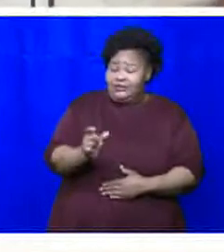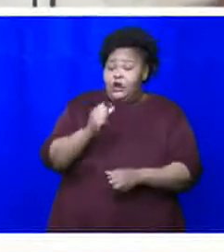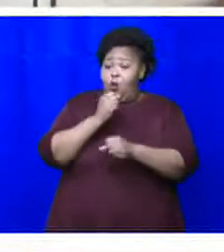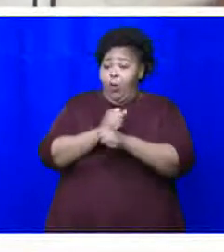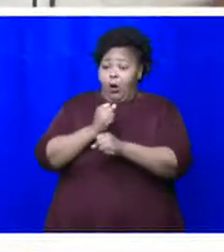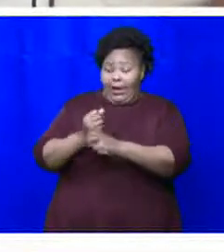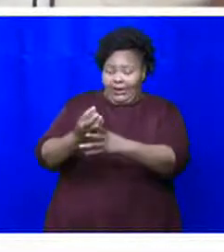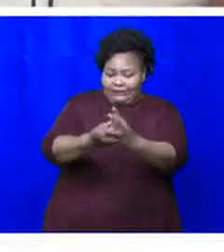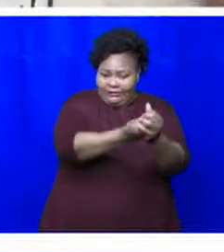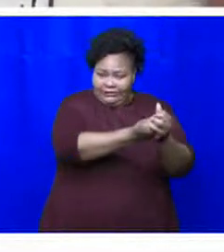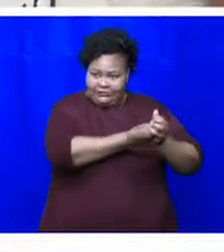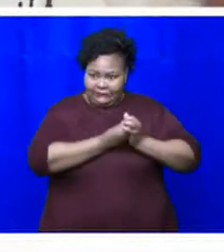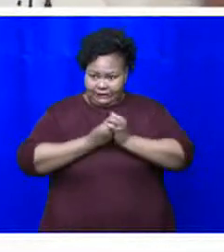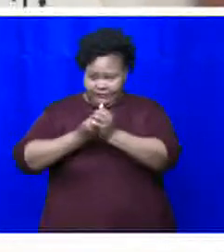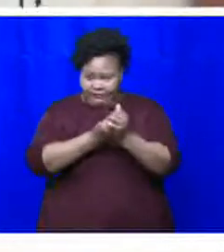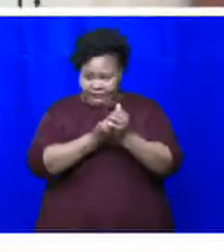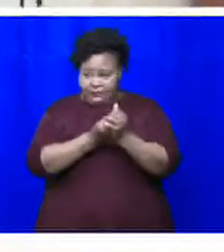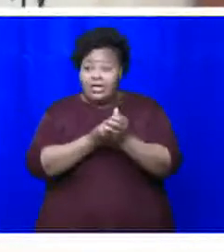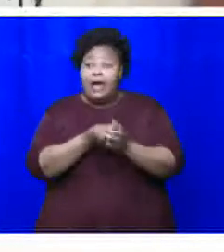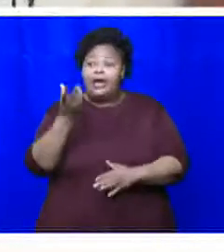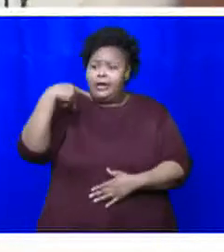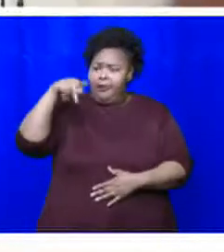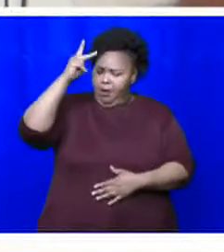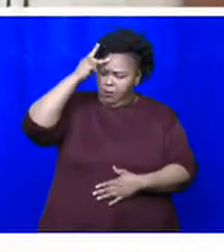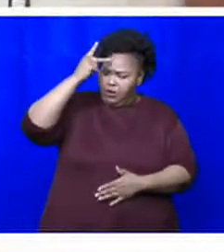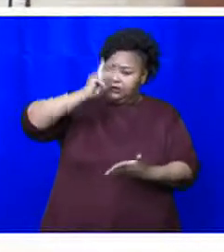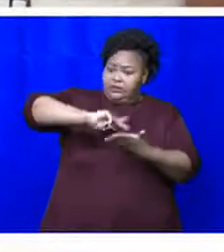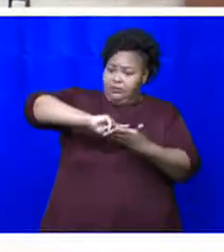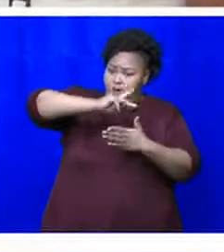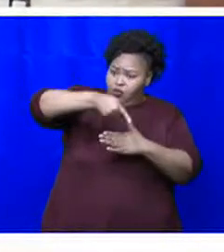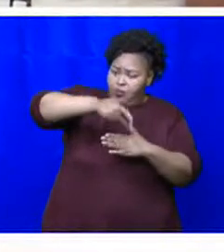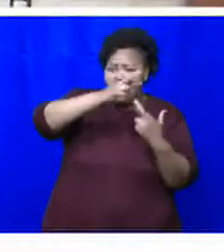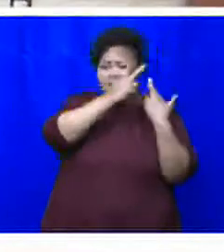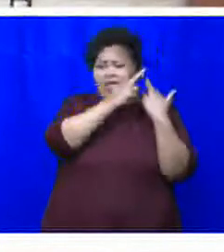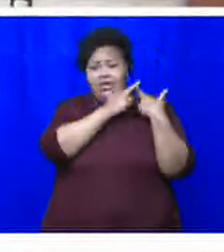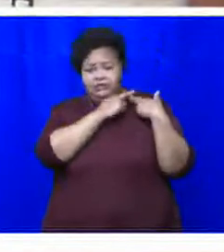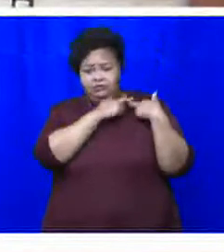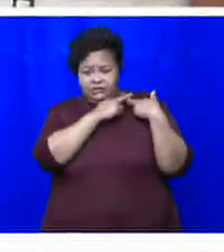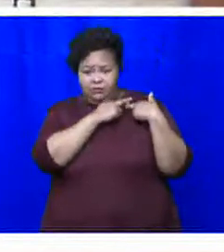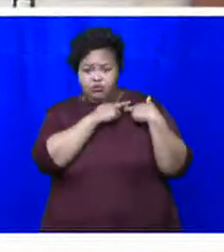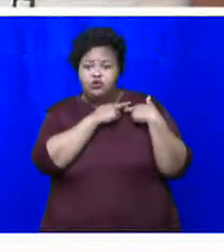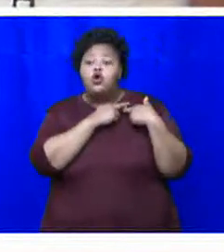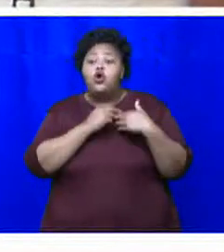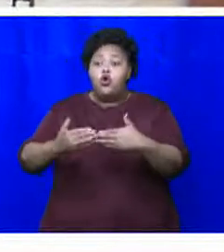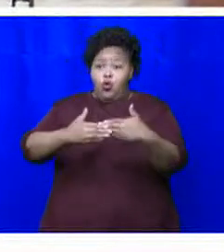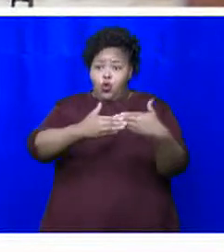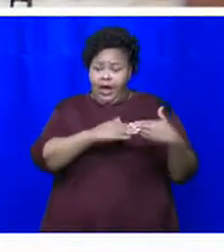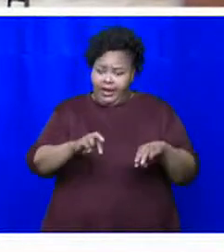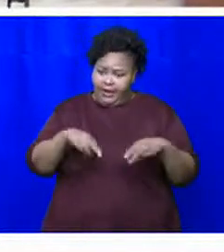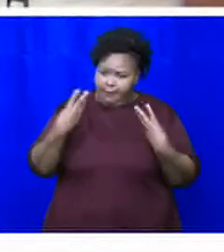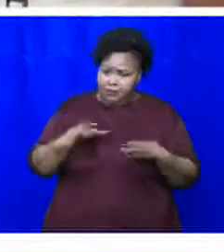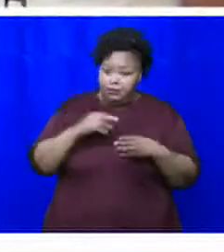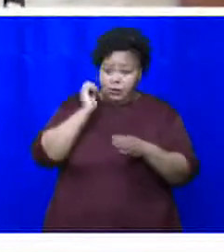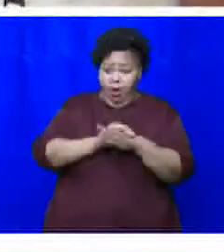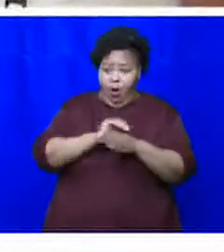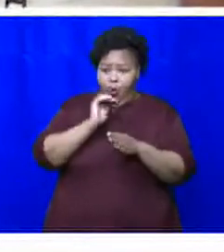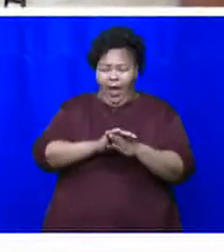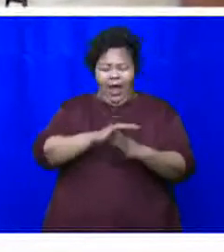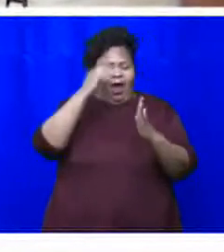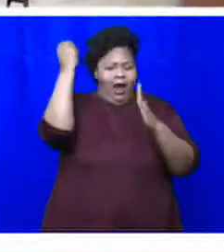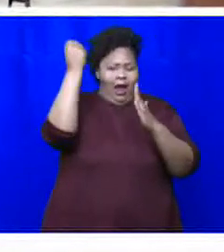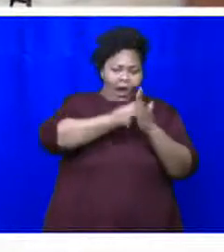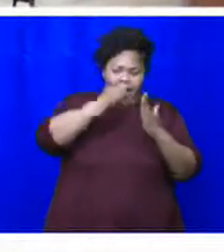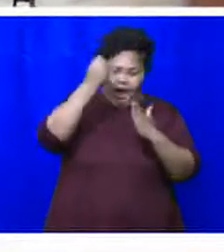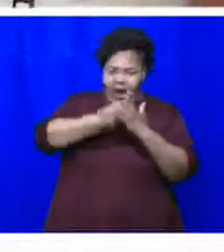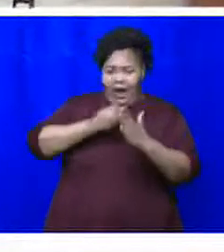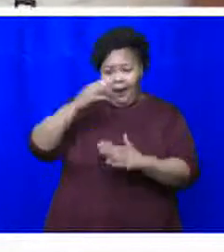care policies and programs that support the needs of patients and their families, which